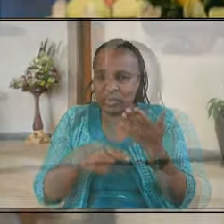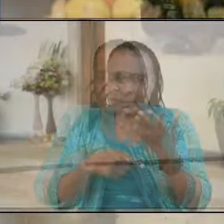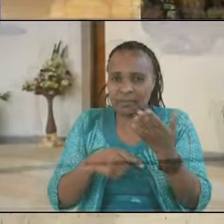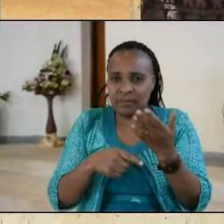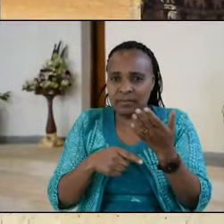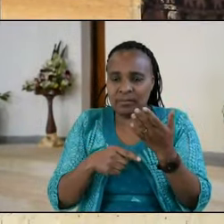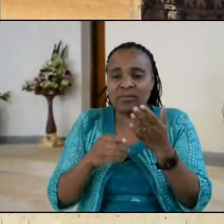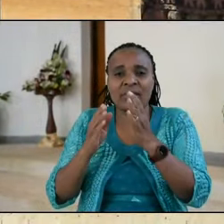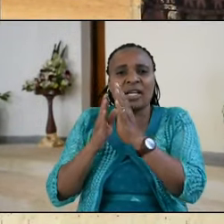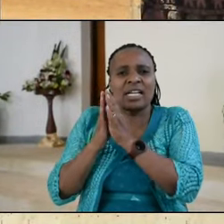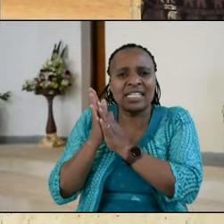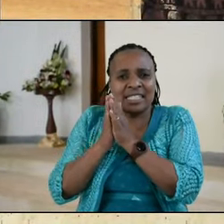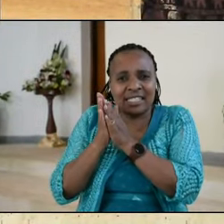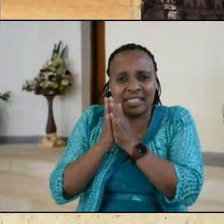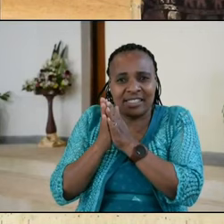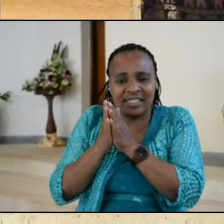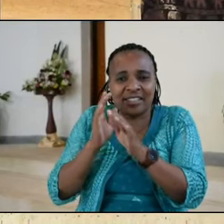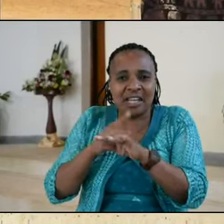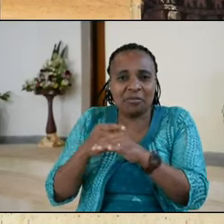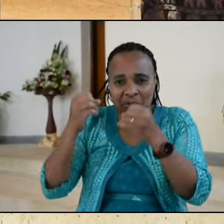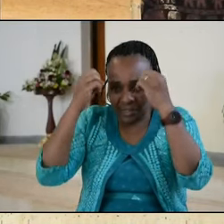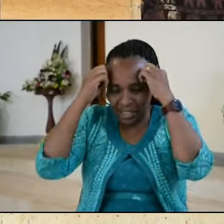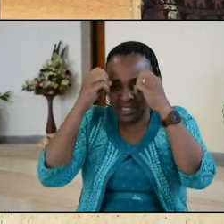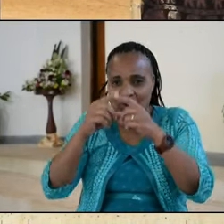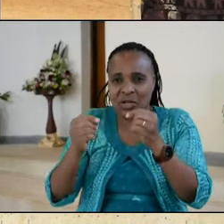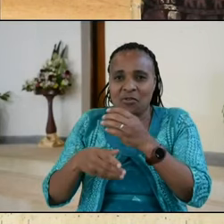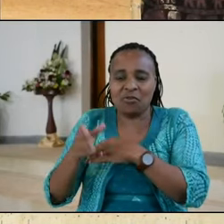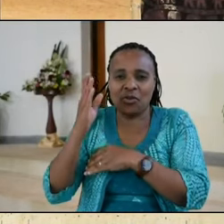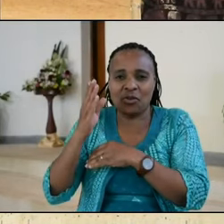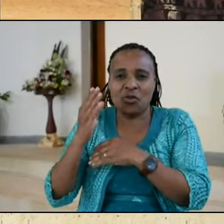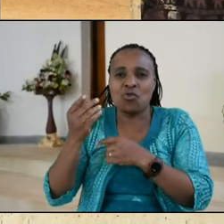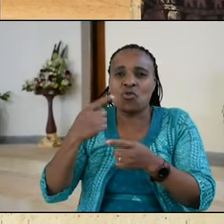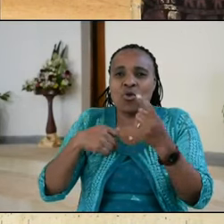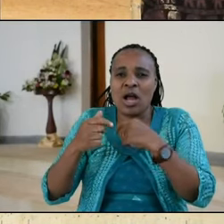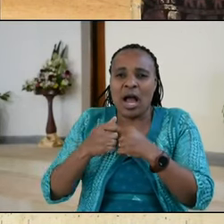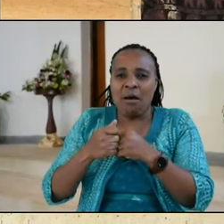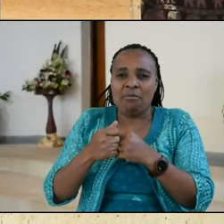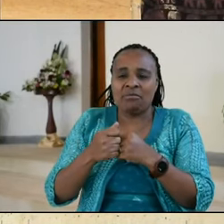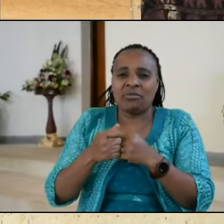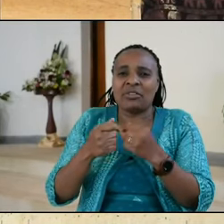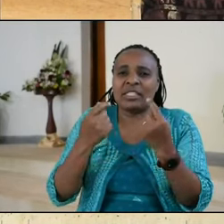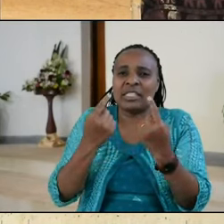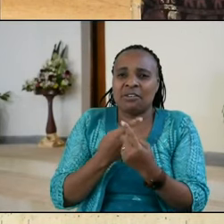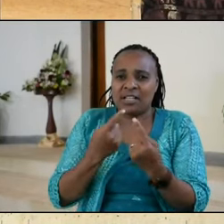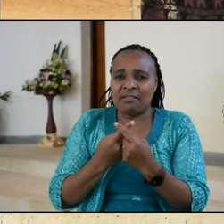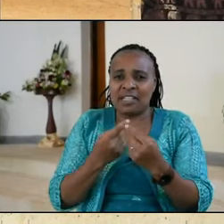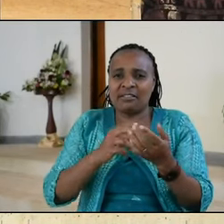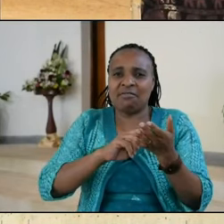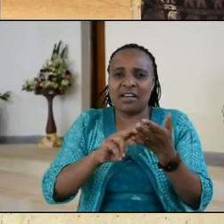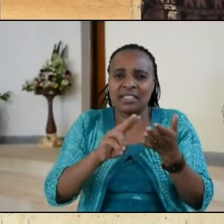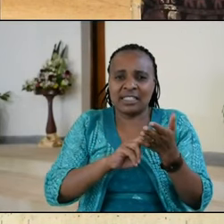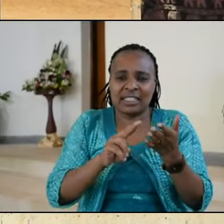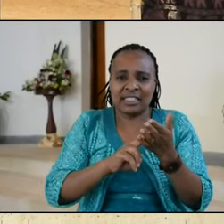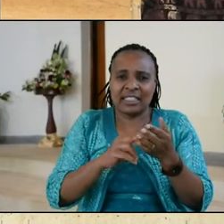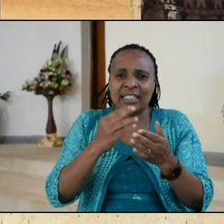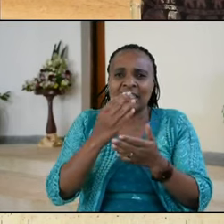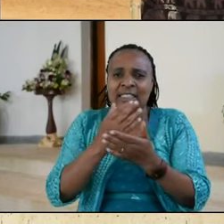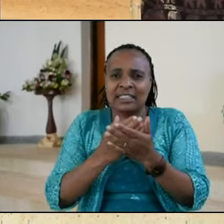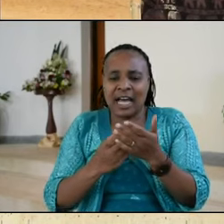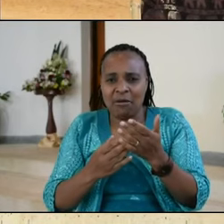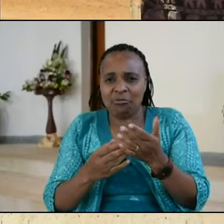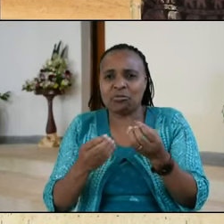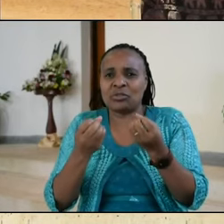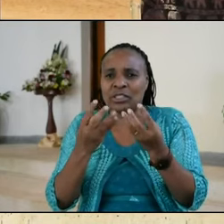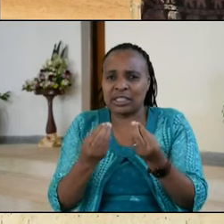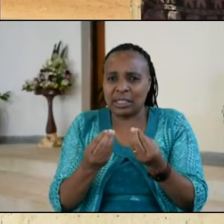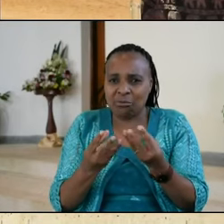Interestingly, you know, when you're studying the Word of God, you'll come across different passages in Scripture. Some are plain and simple and